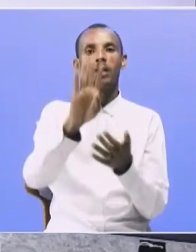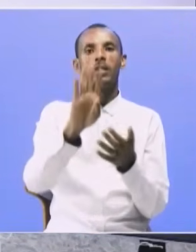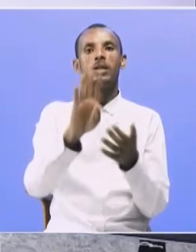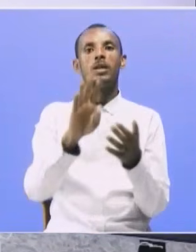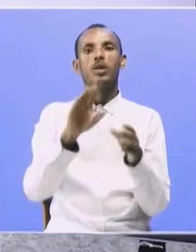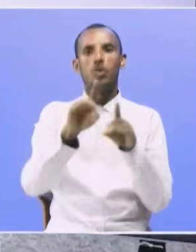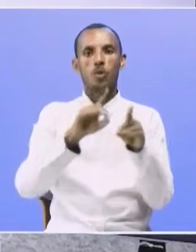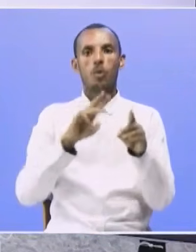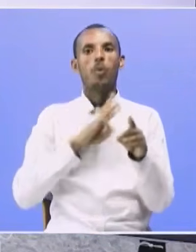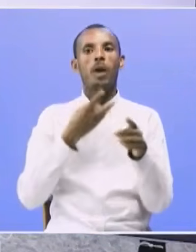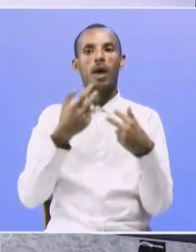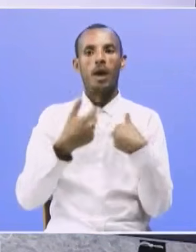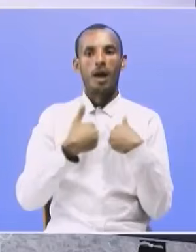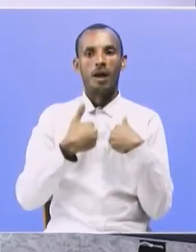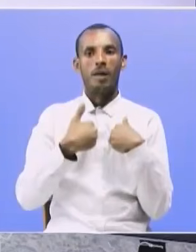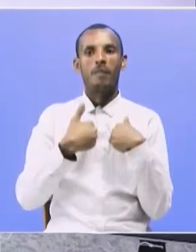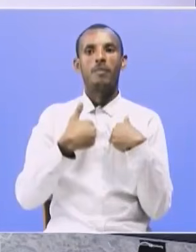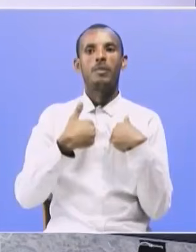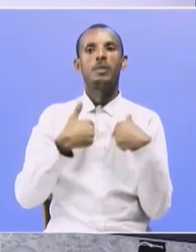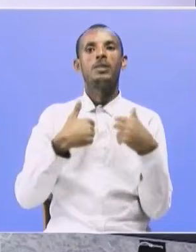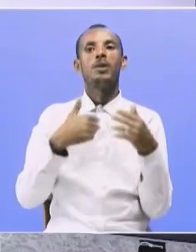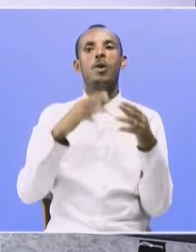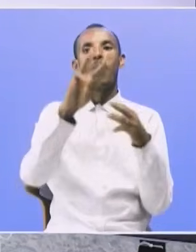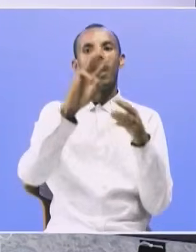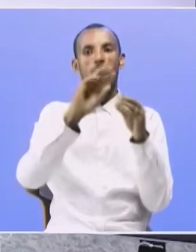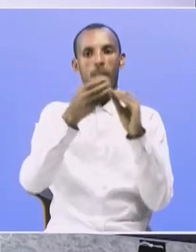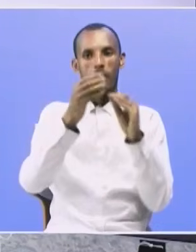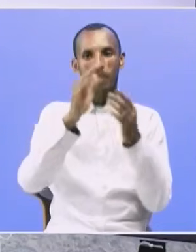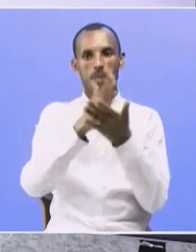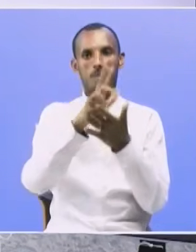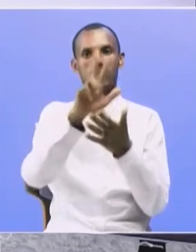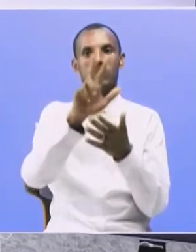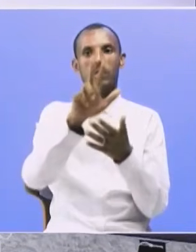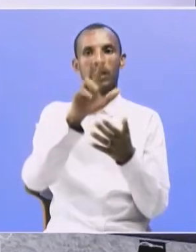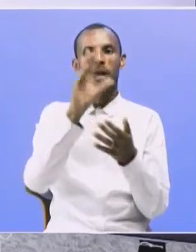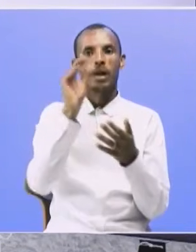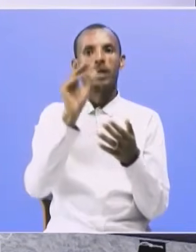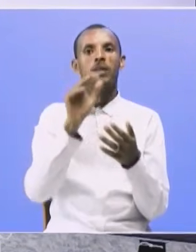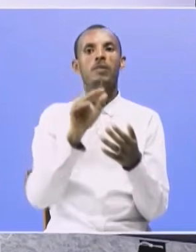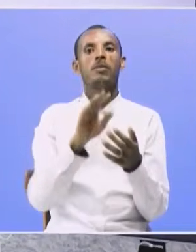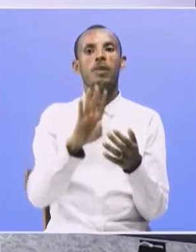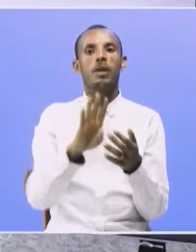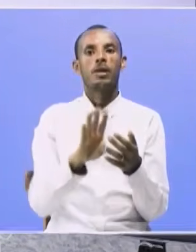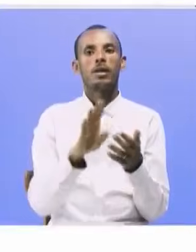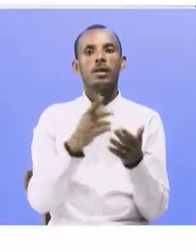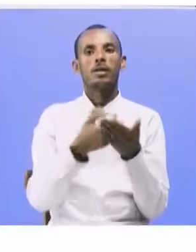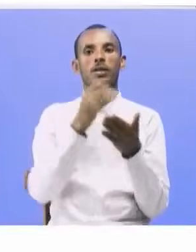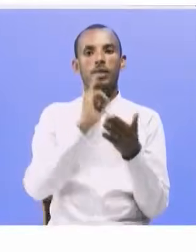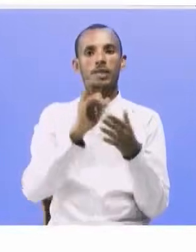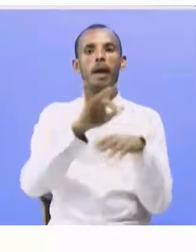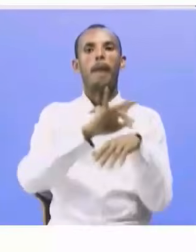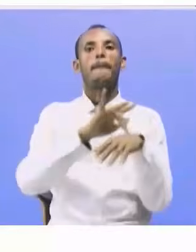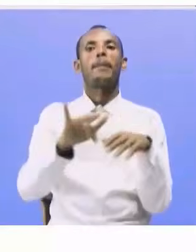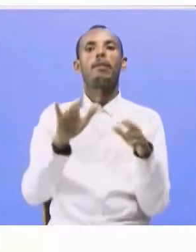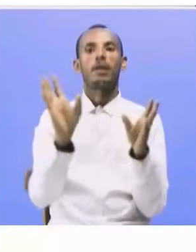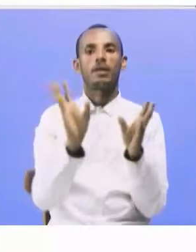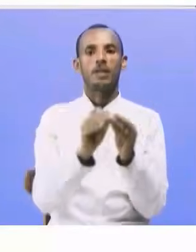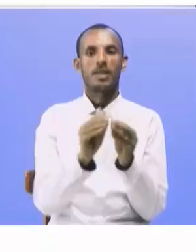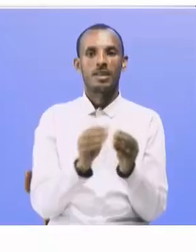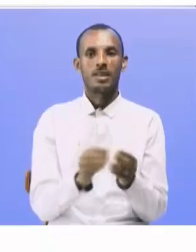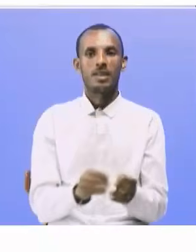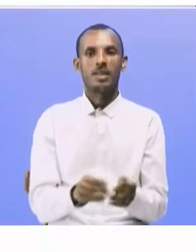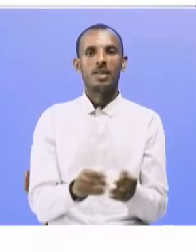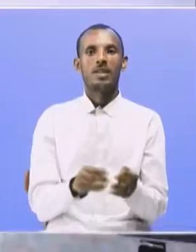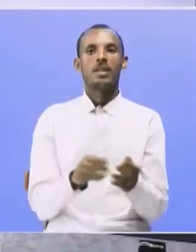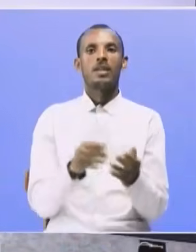4? No. So, this set is empty. Therefore, this set has no member.